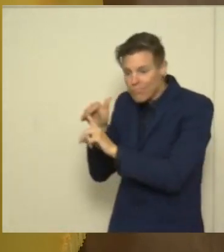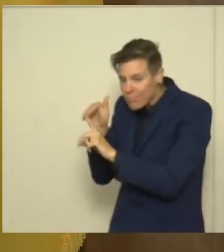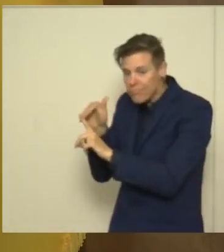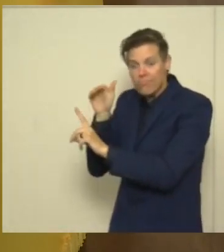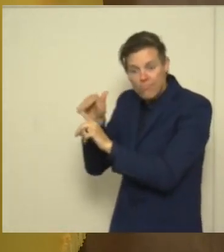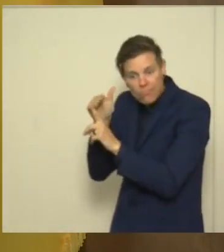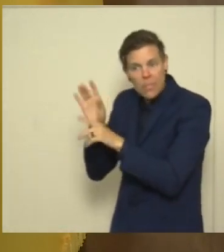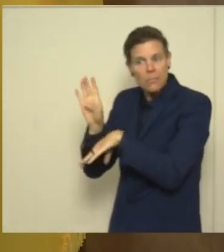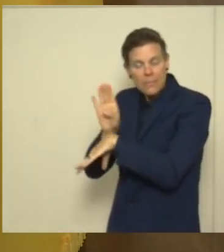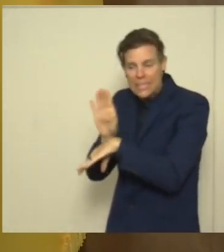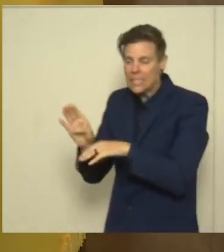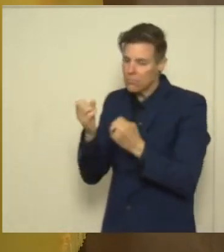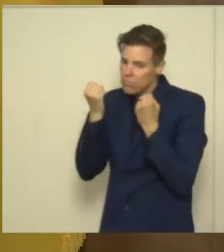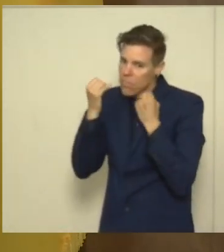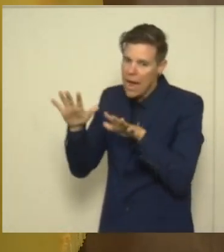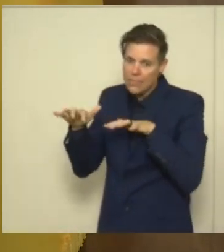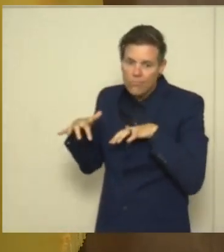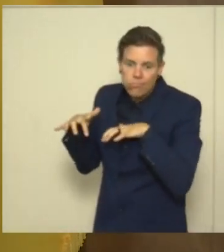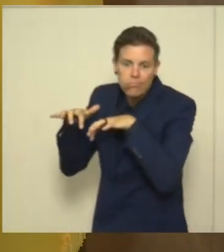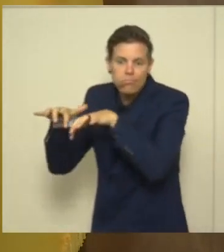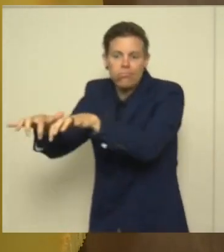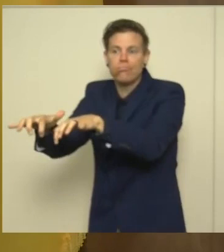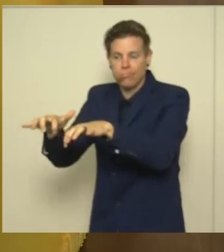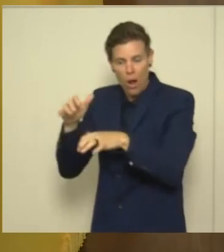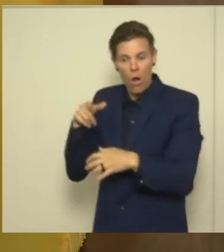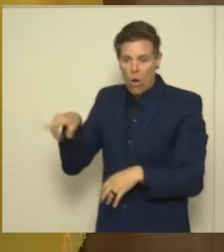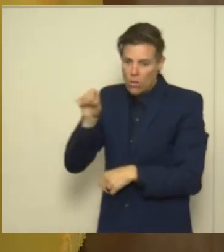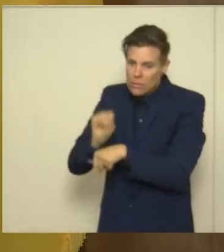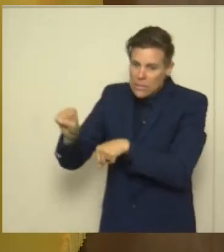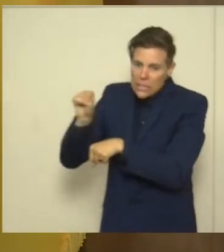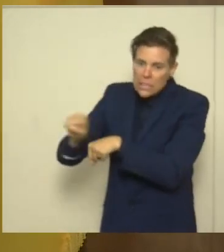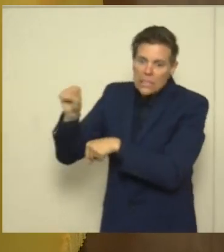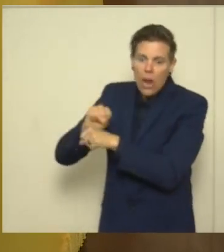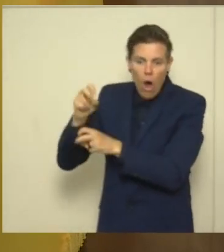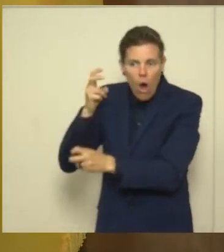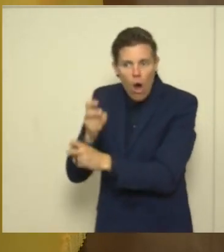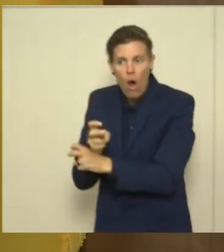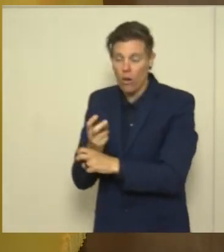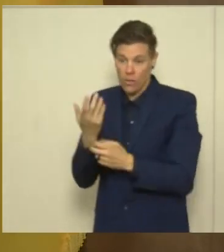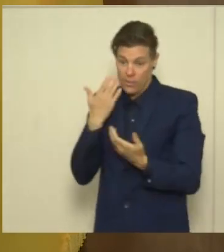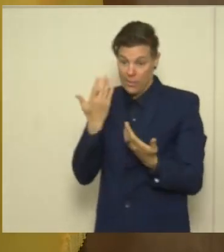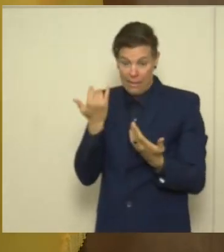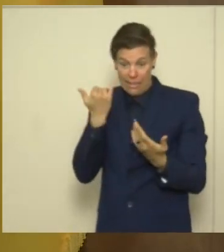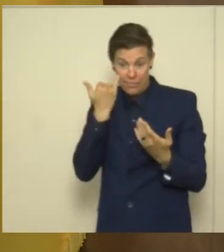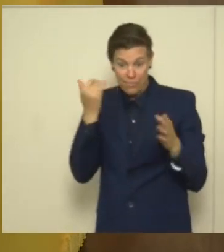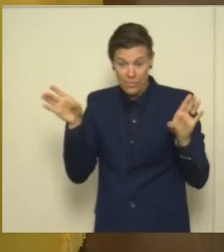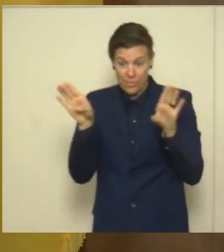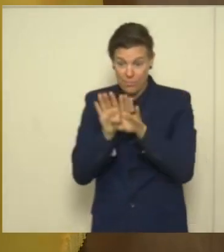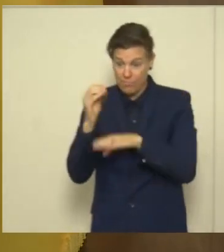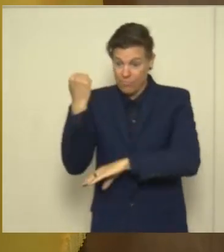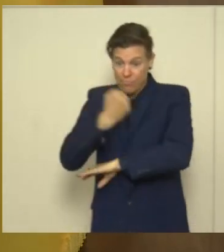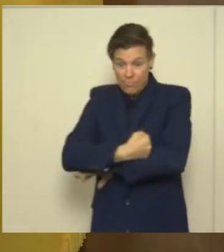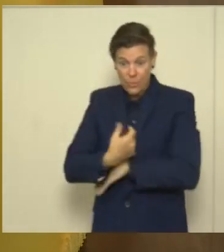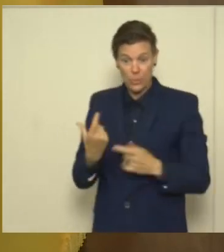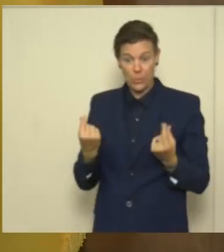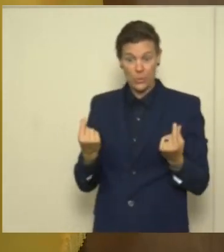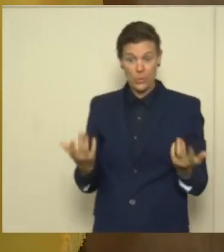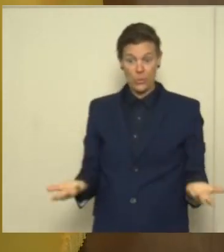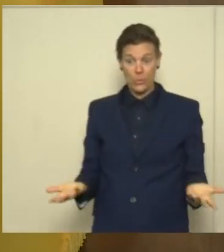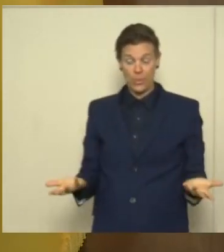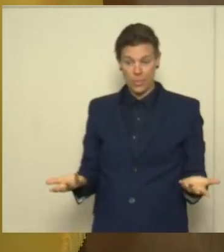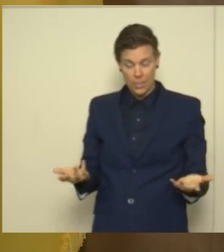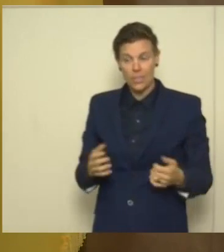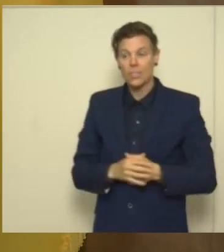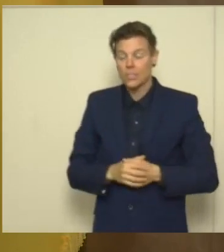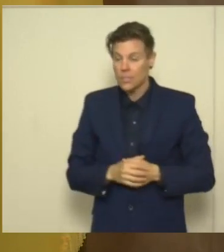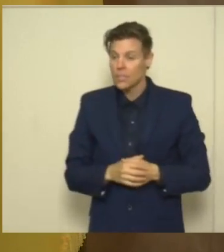Our businesses are really working because they know they can't stay open without it. But the message has to be clear across this country.